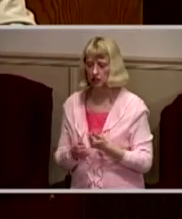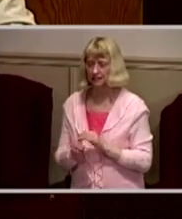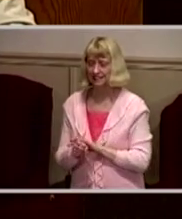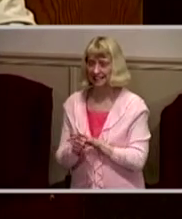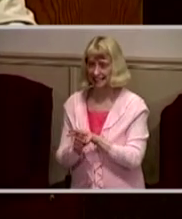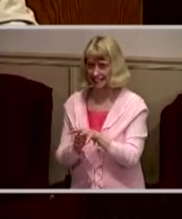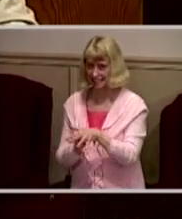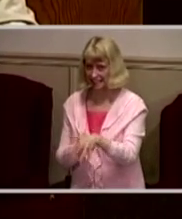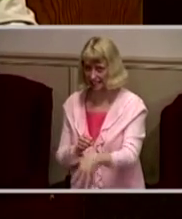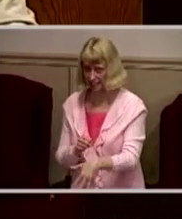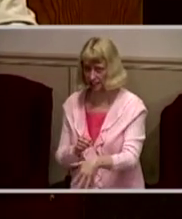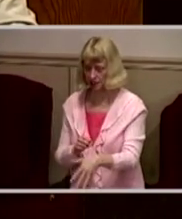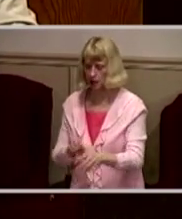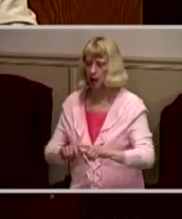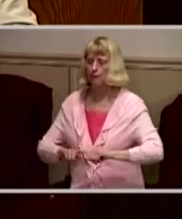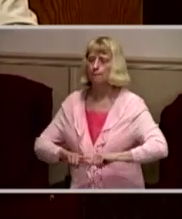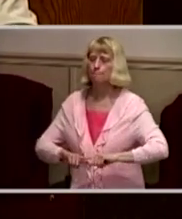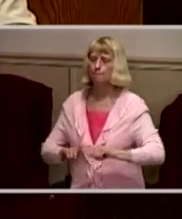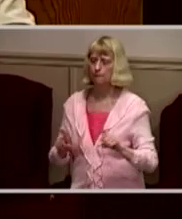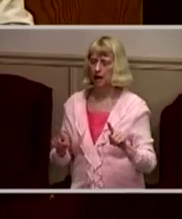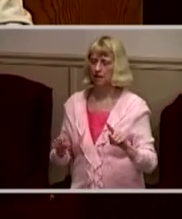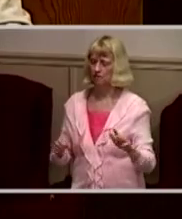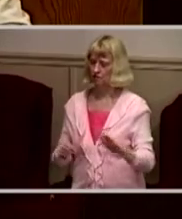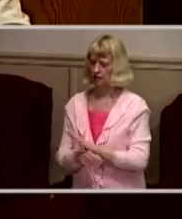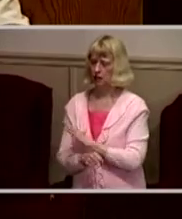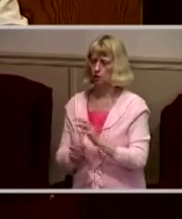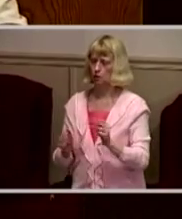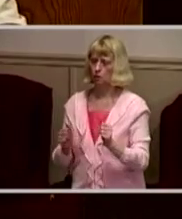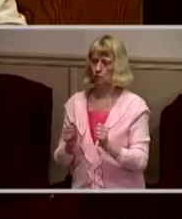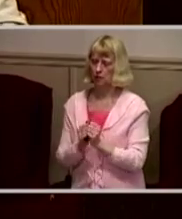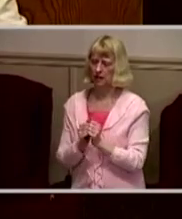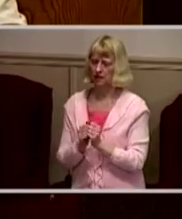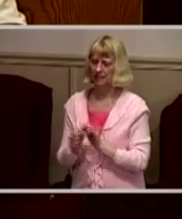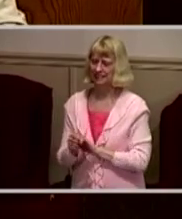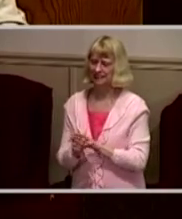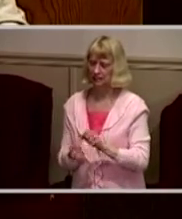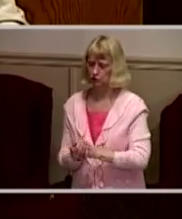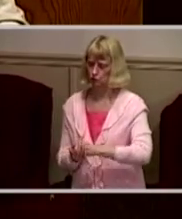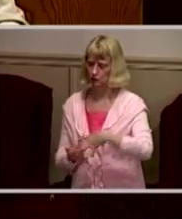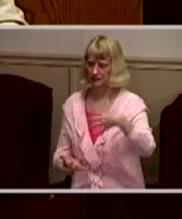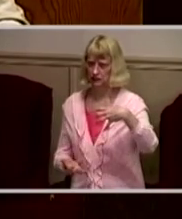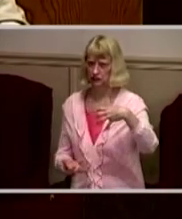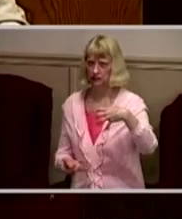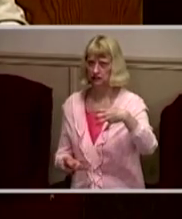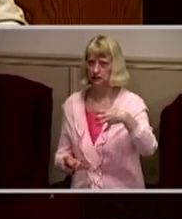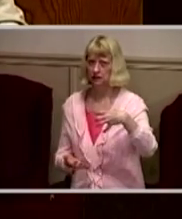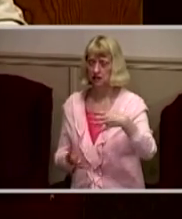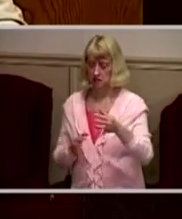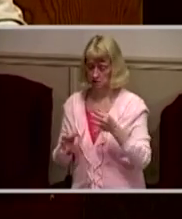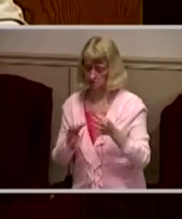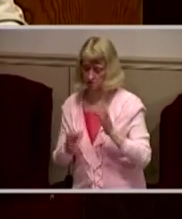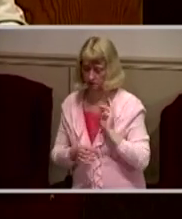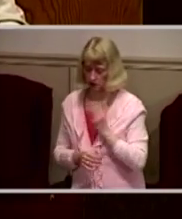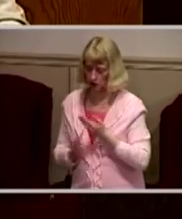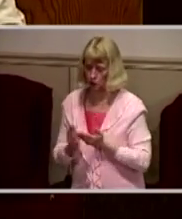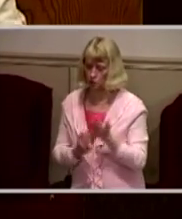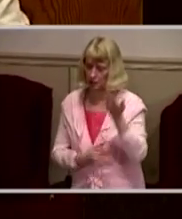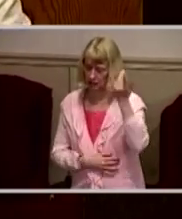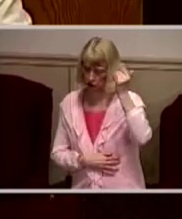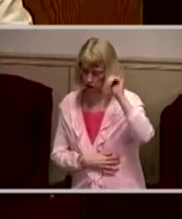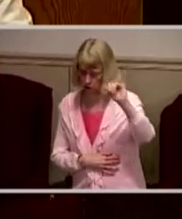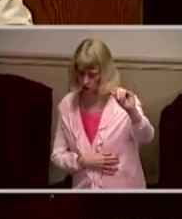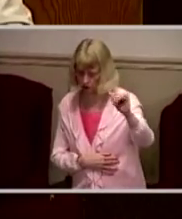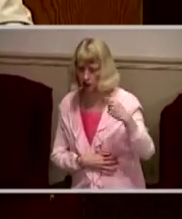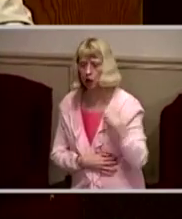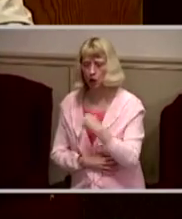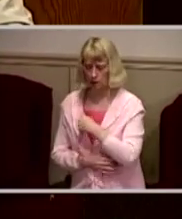exceeding, but it is filled with exceeding riches. And it tells us that throughout all of eternity, we're